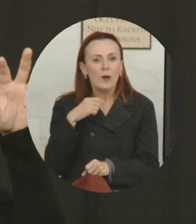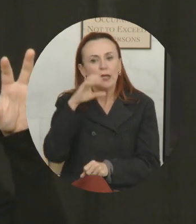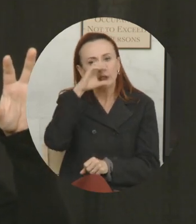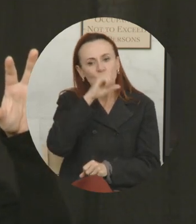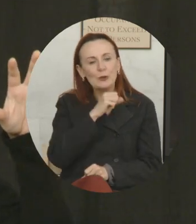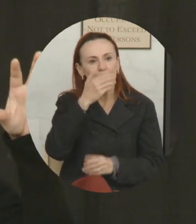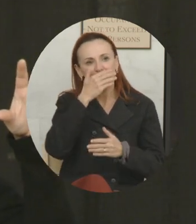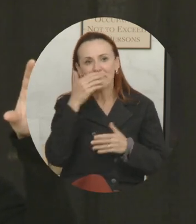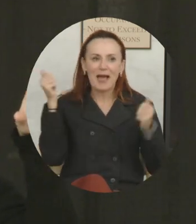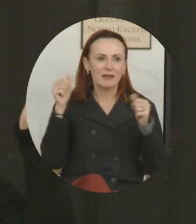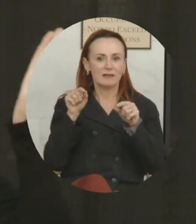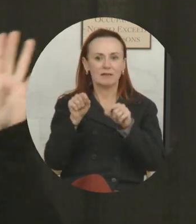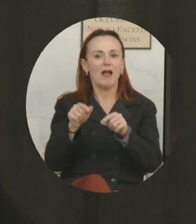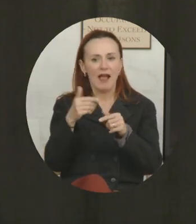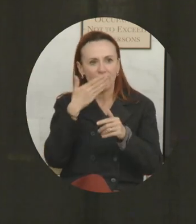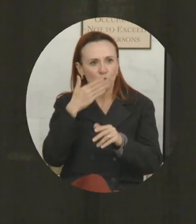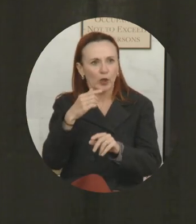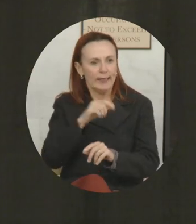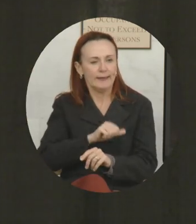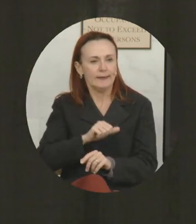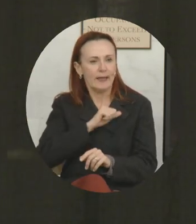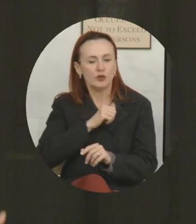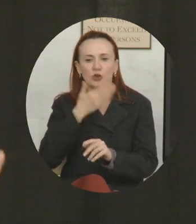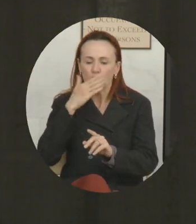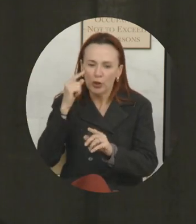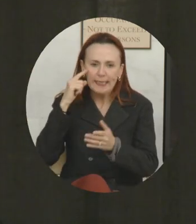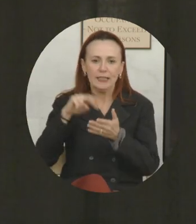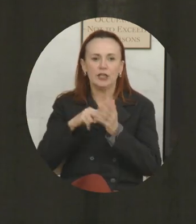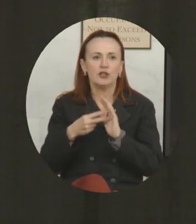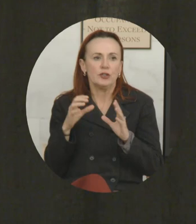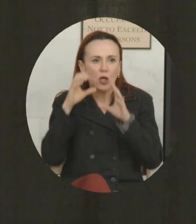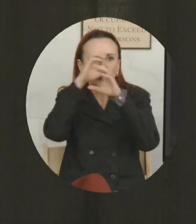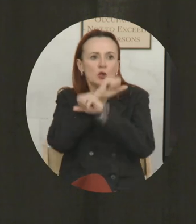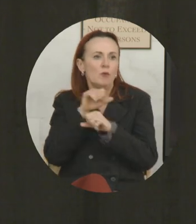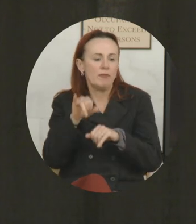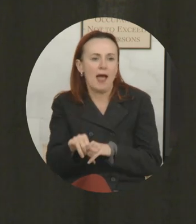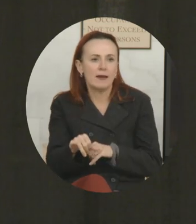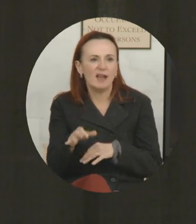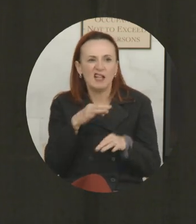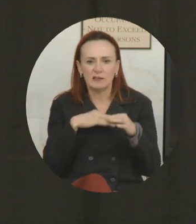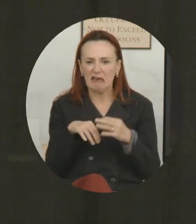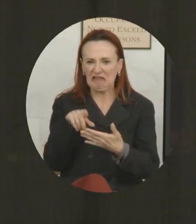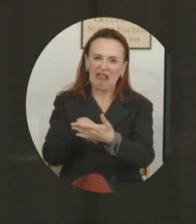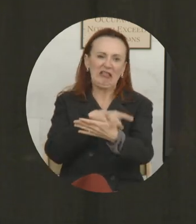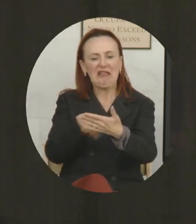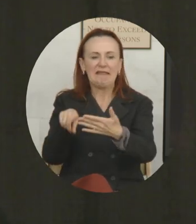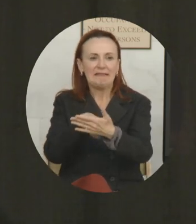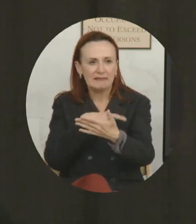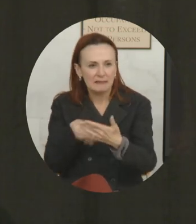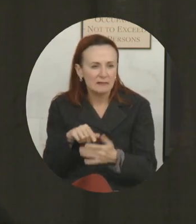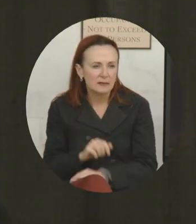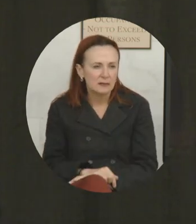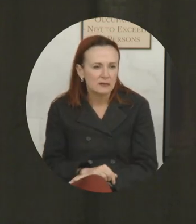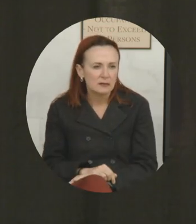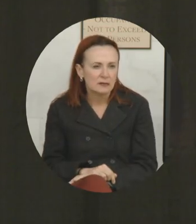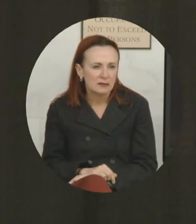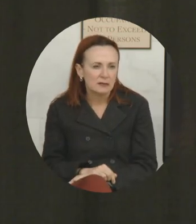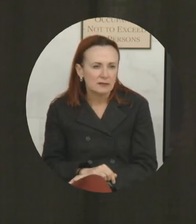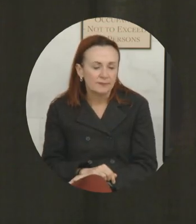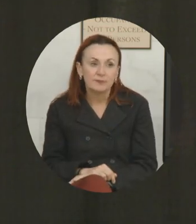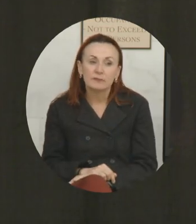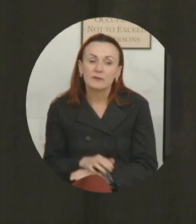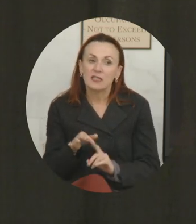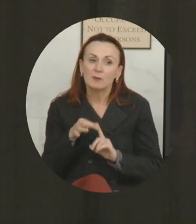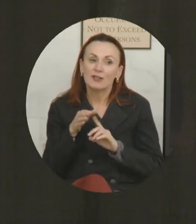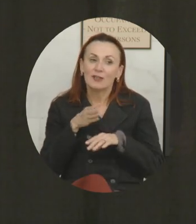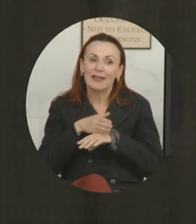news and in a hearing about it and in your boss's office, it becomes a lot easier to